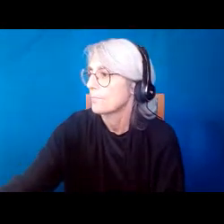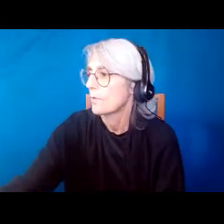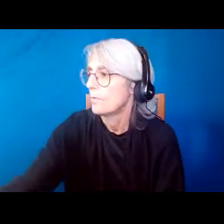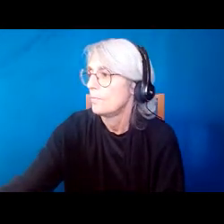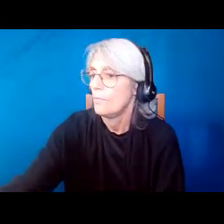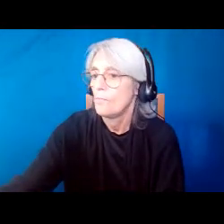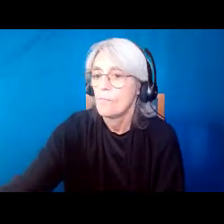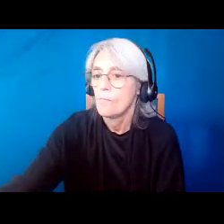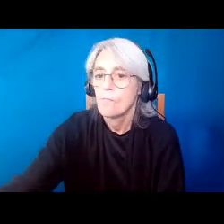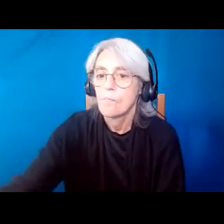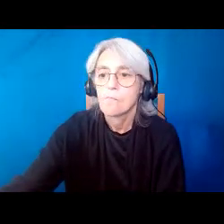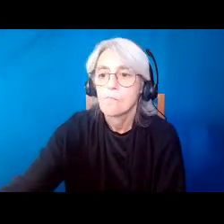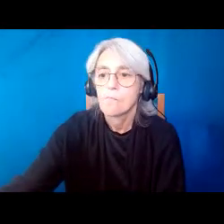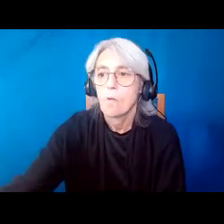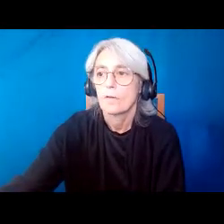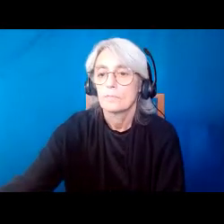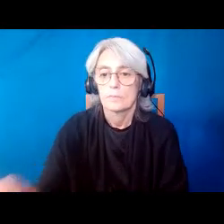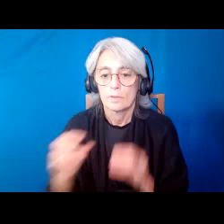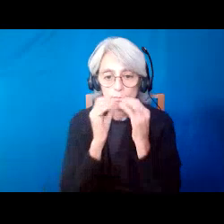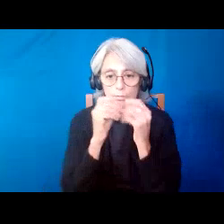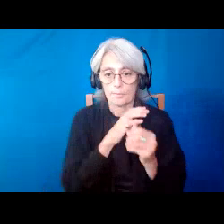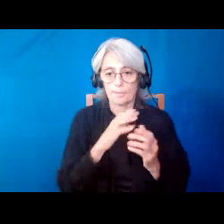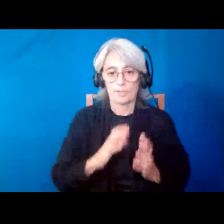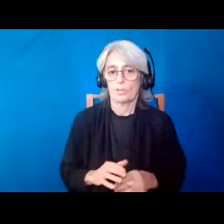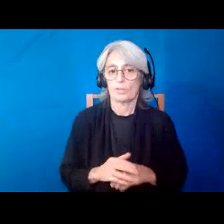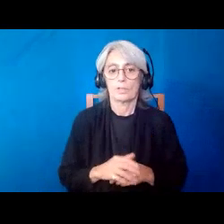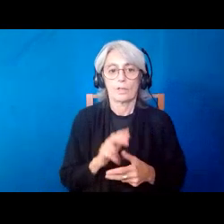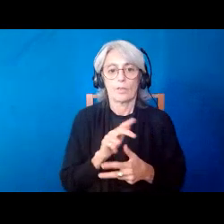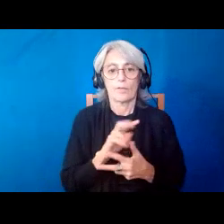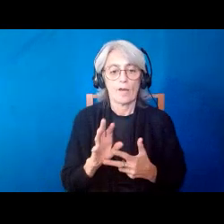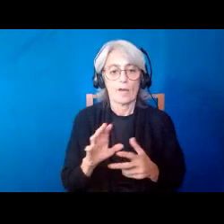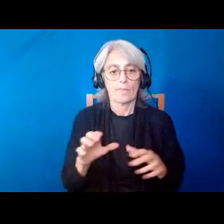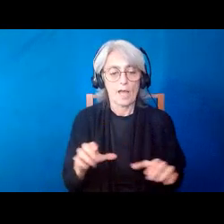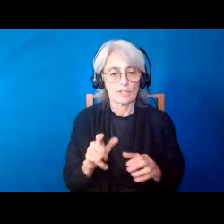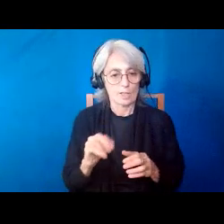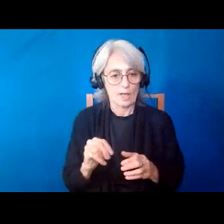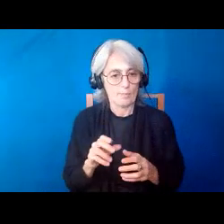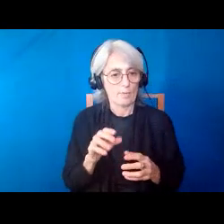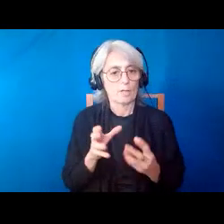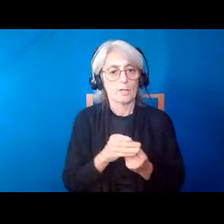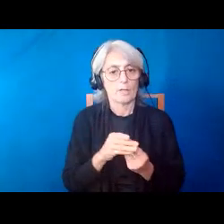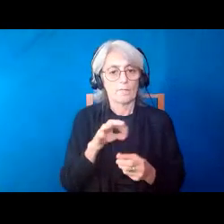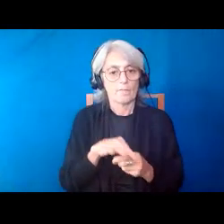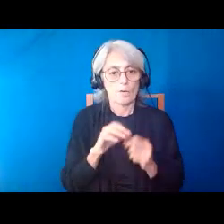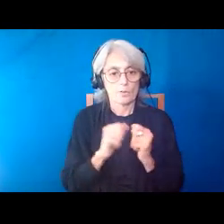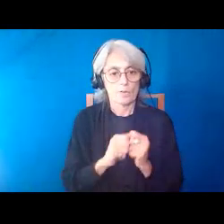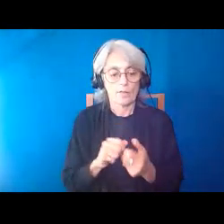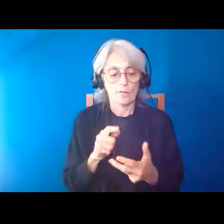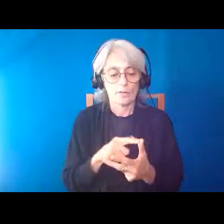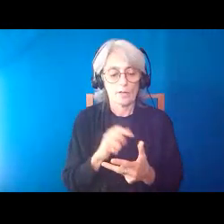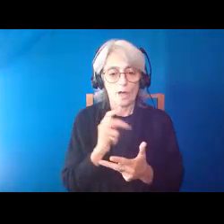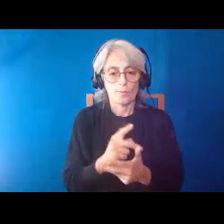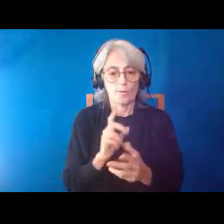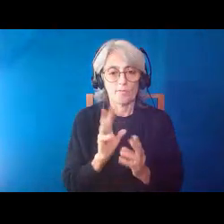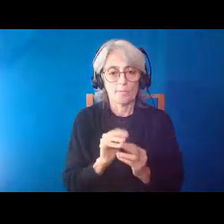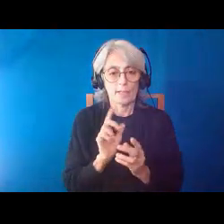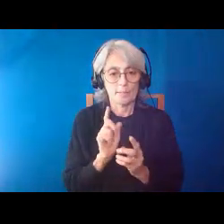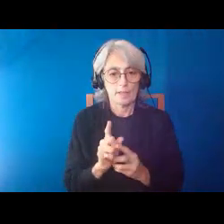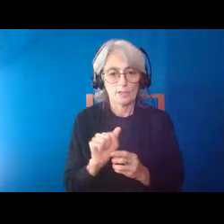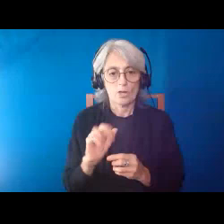Good afternoon, Commissioners. Tabs 3, 4, and 5 are all action items. They will be voted together. Tab 3 is the approval of the meeting minutes from the August